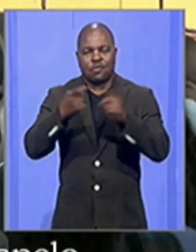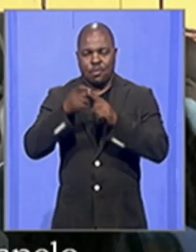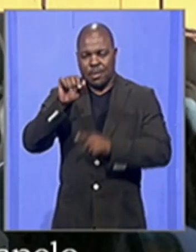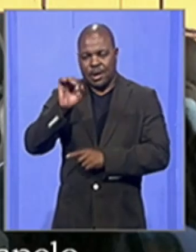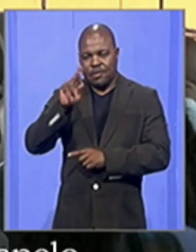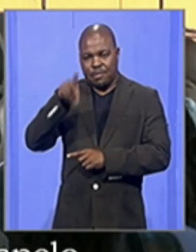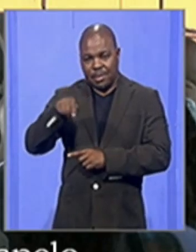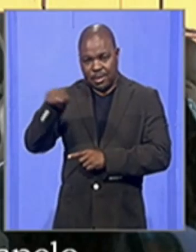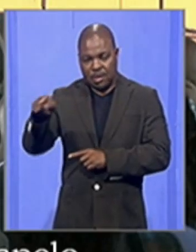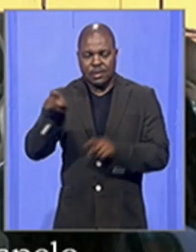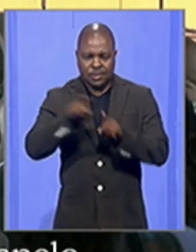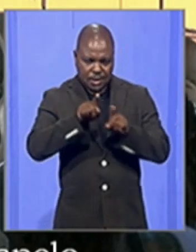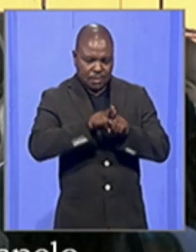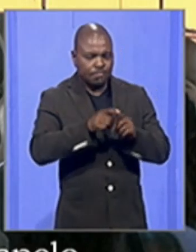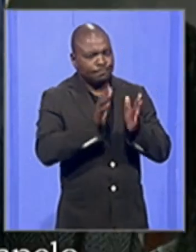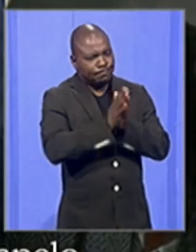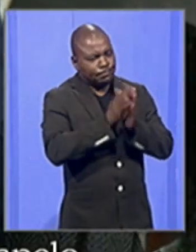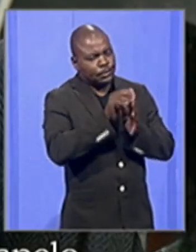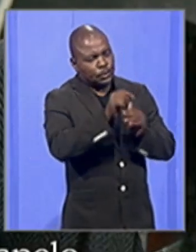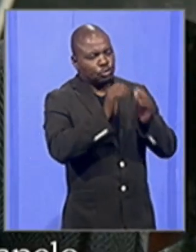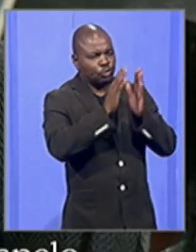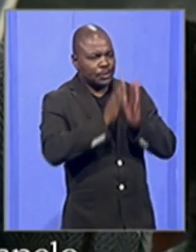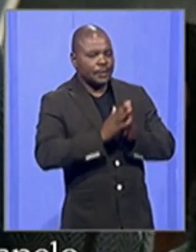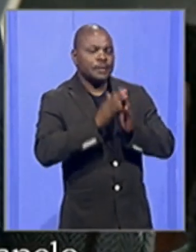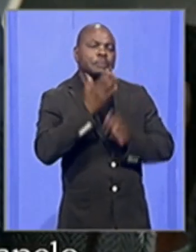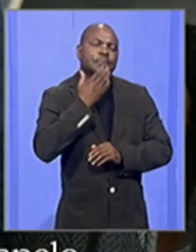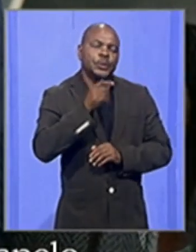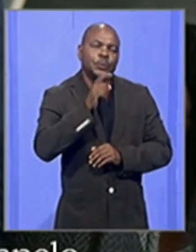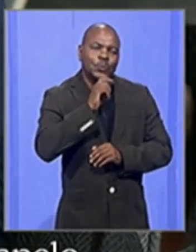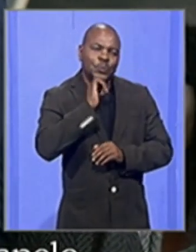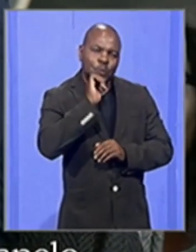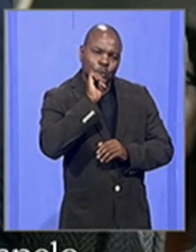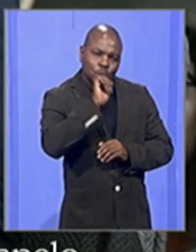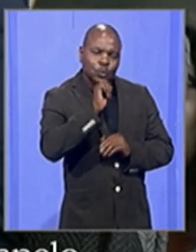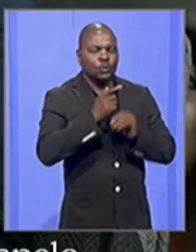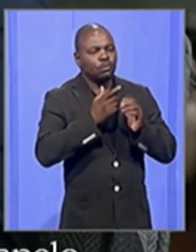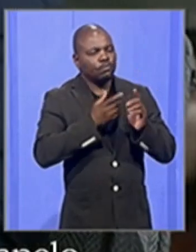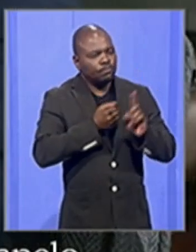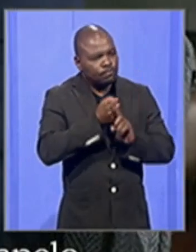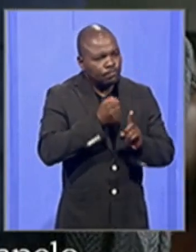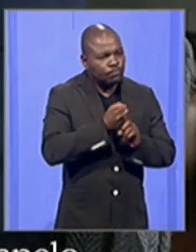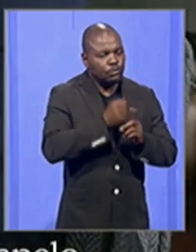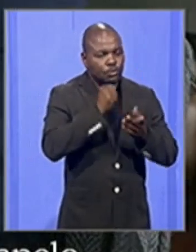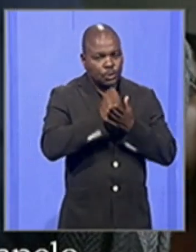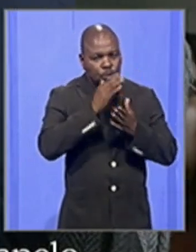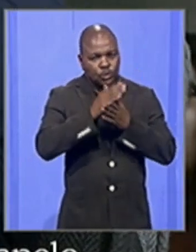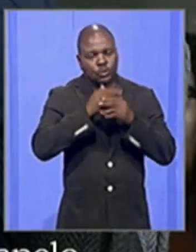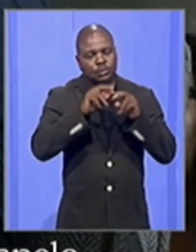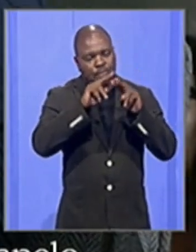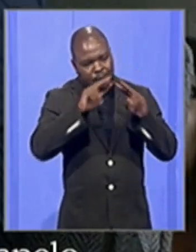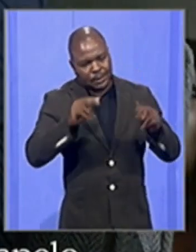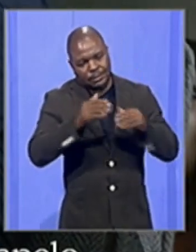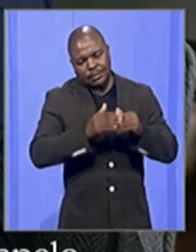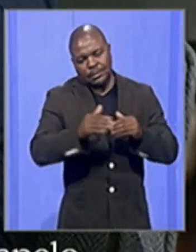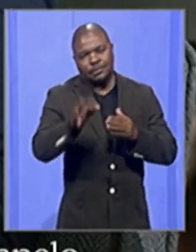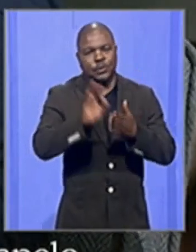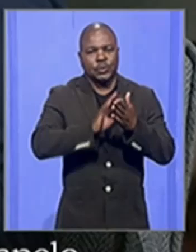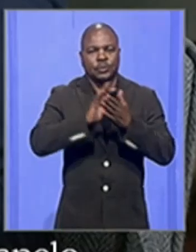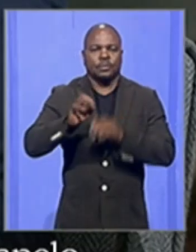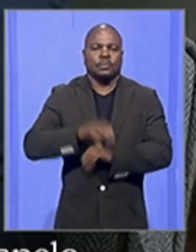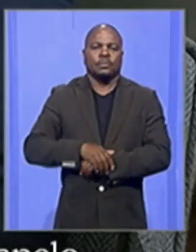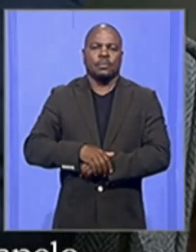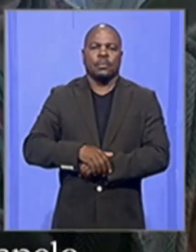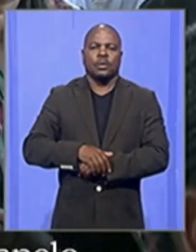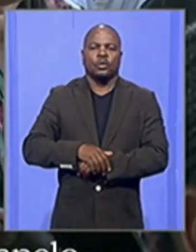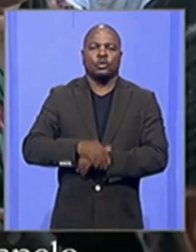o dirile boikuelo go kereke go dirisa tshosometso ya yone go lere kagiso go lebilwe ditlhopho tse di tlang. The church must